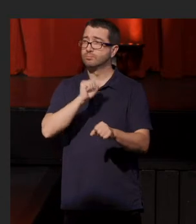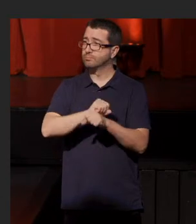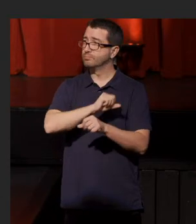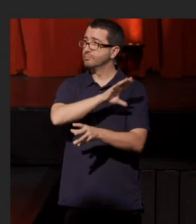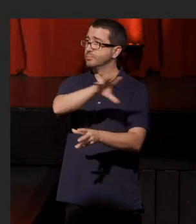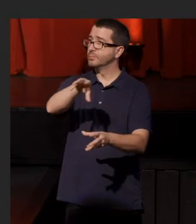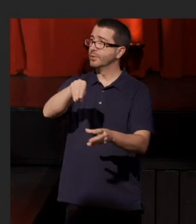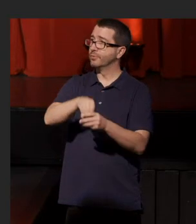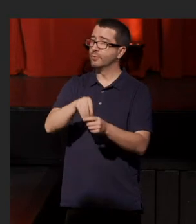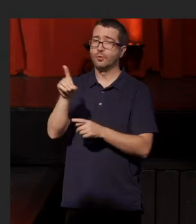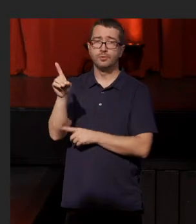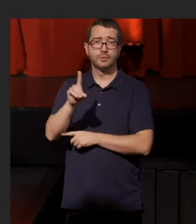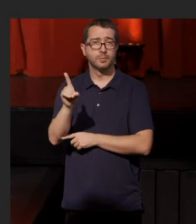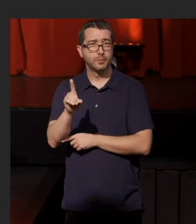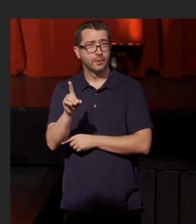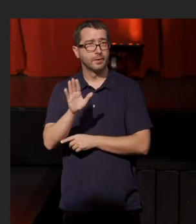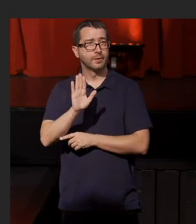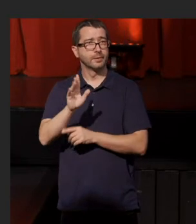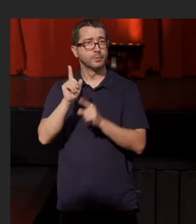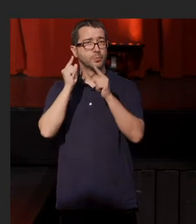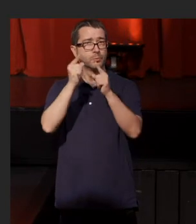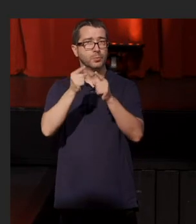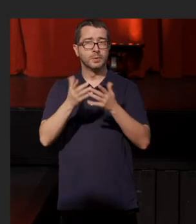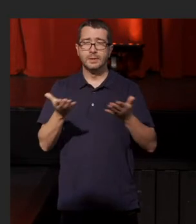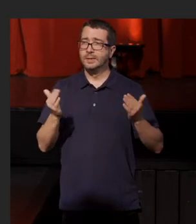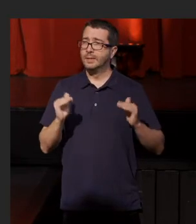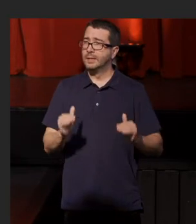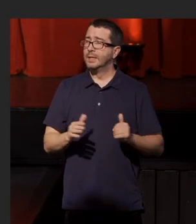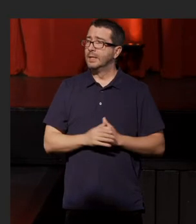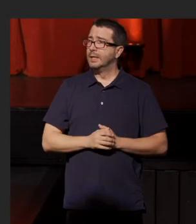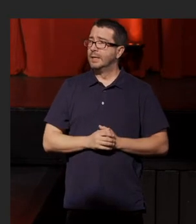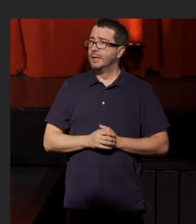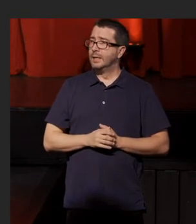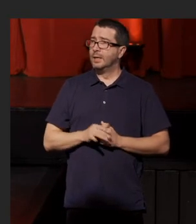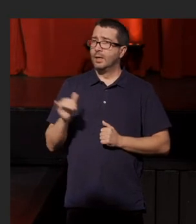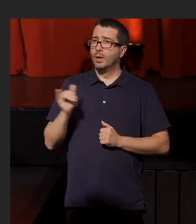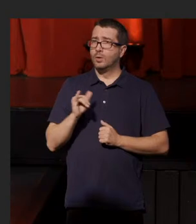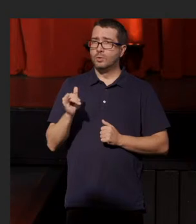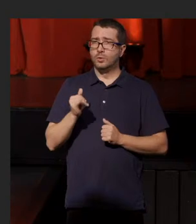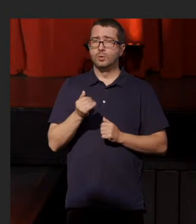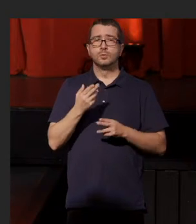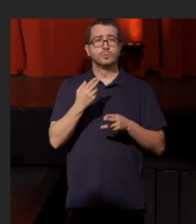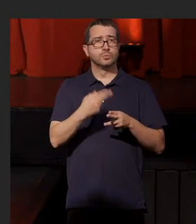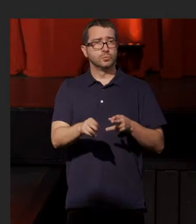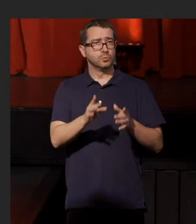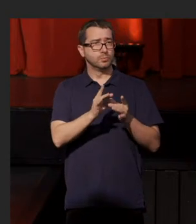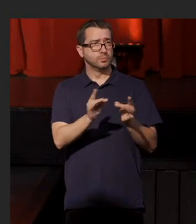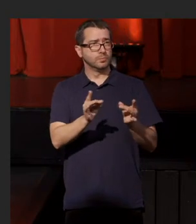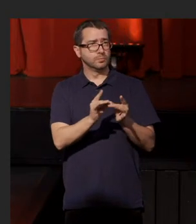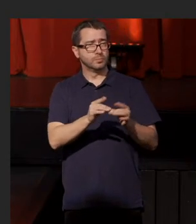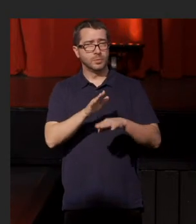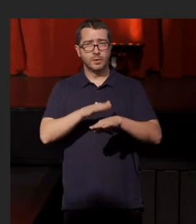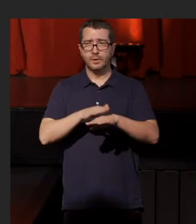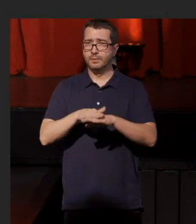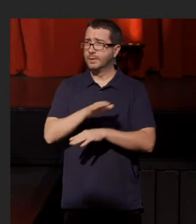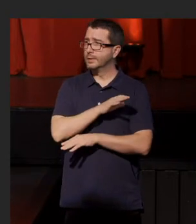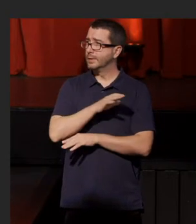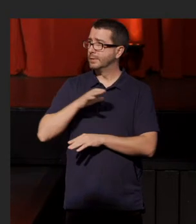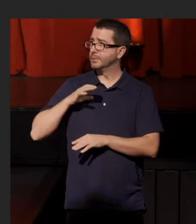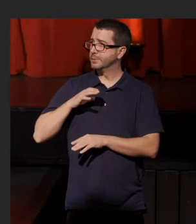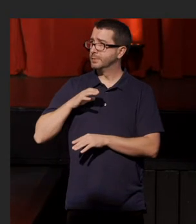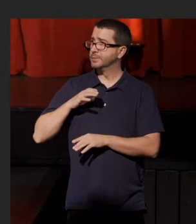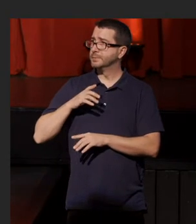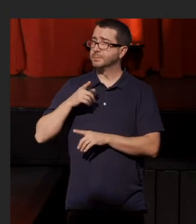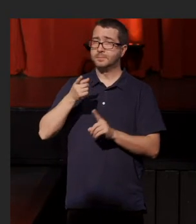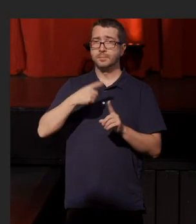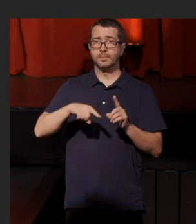in the democratic mission. I do want to say a few words about the Advisory Council. And it is a